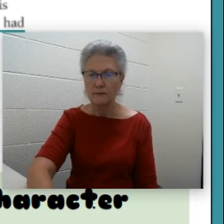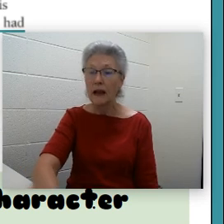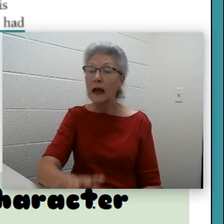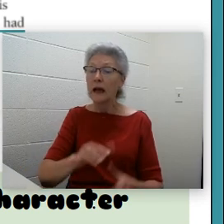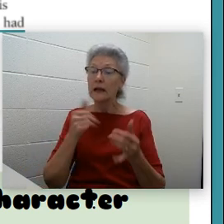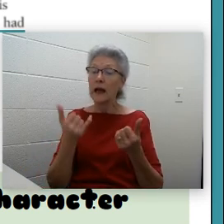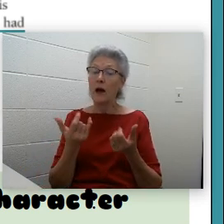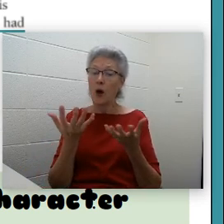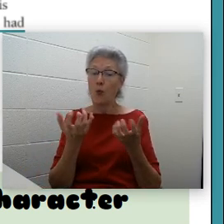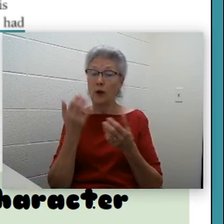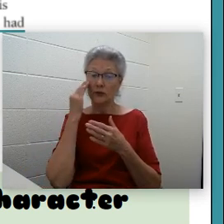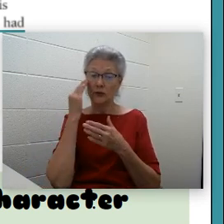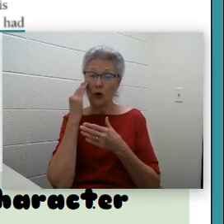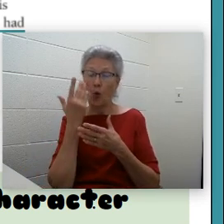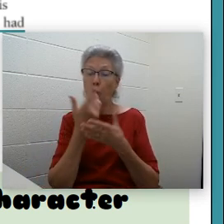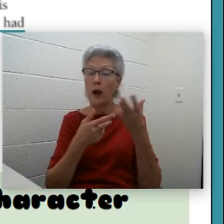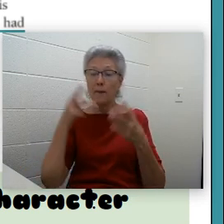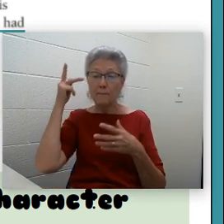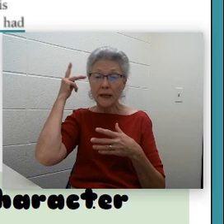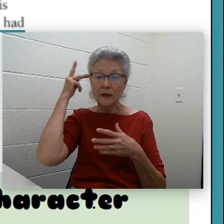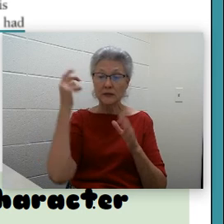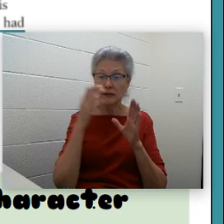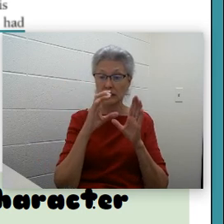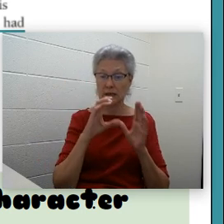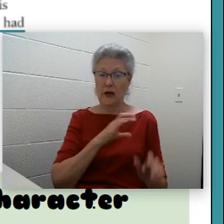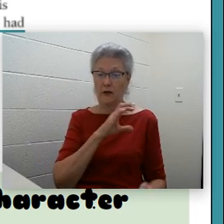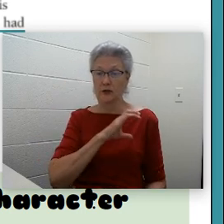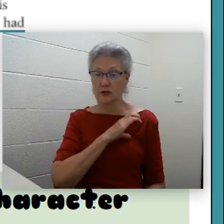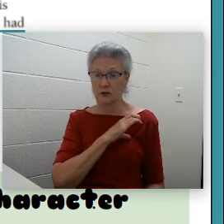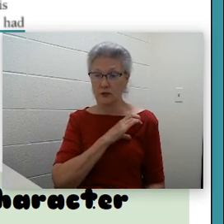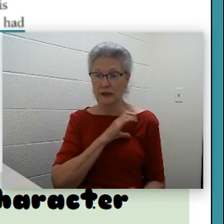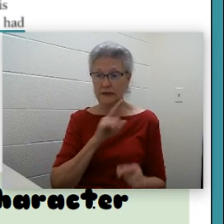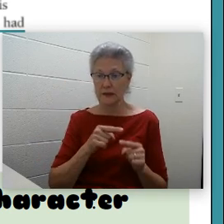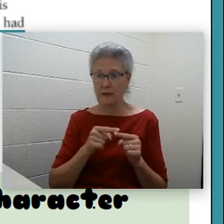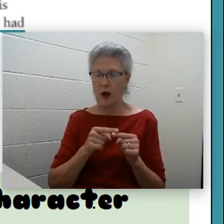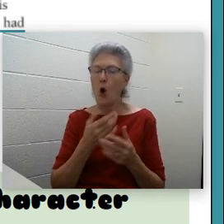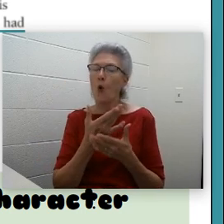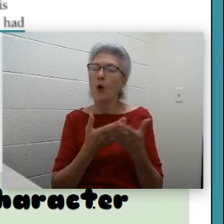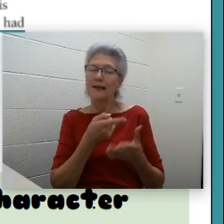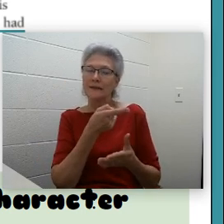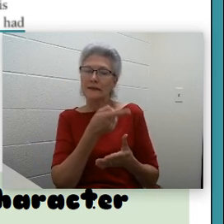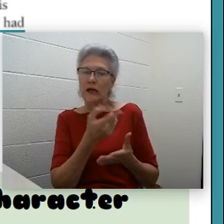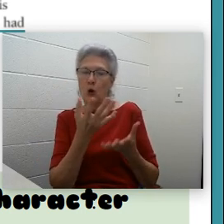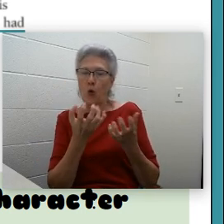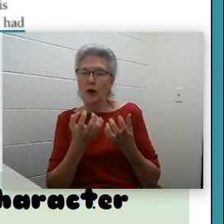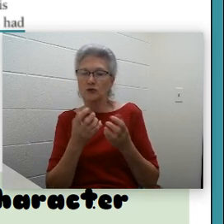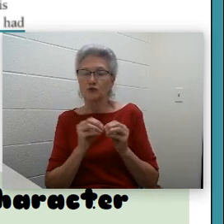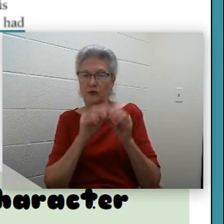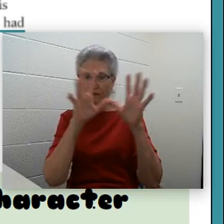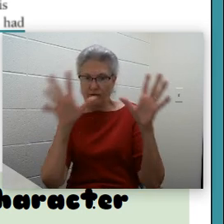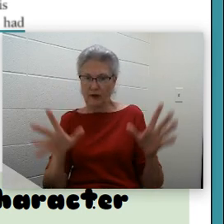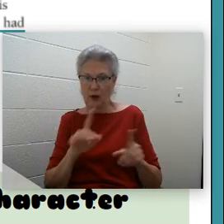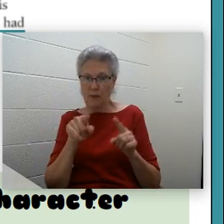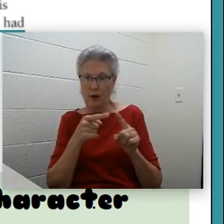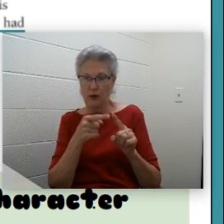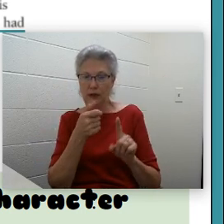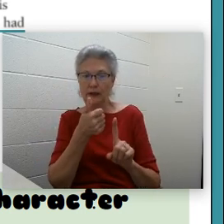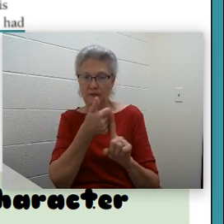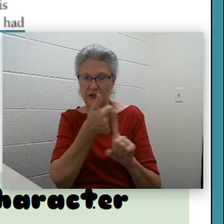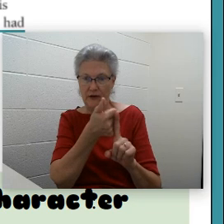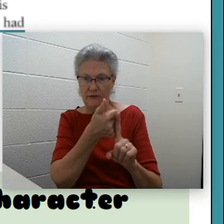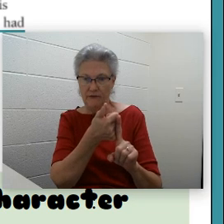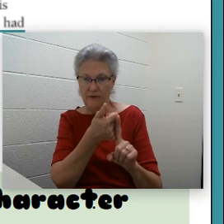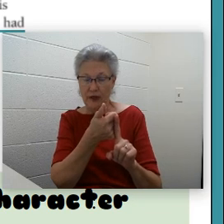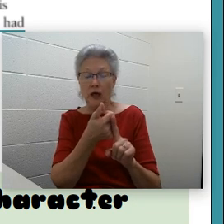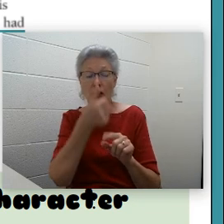Now I want to know what Peter's character is all about. What does he want to reveal about himself? I noticed that he